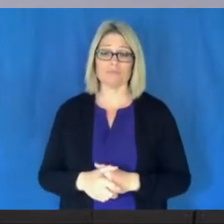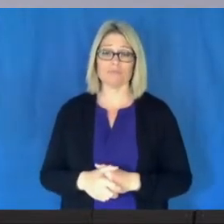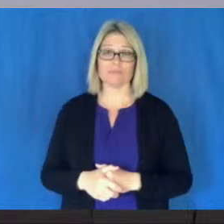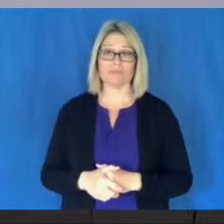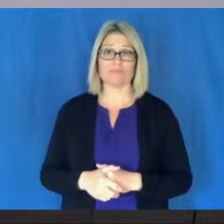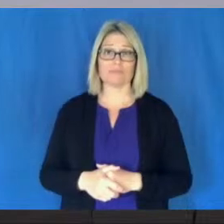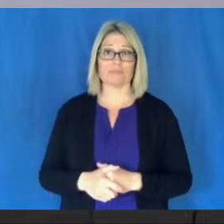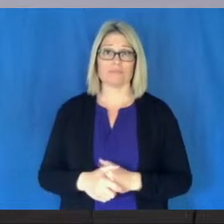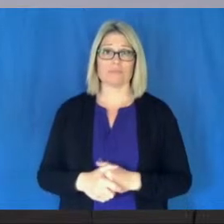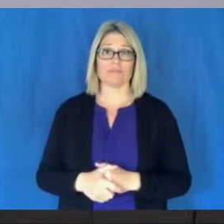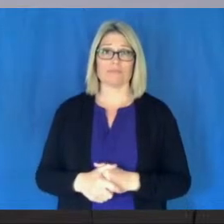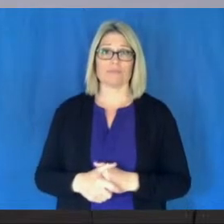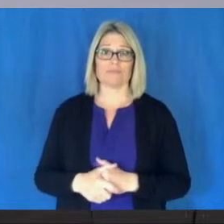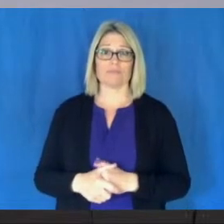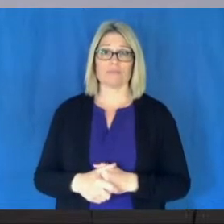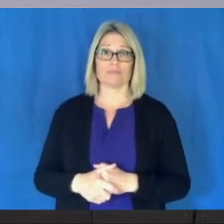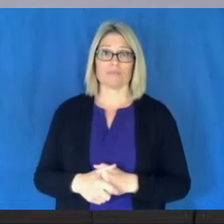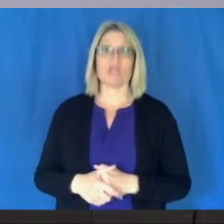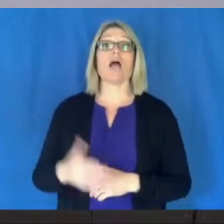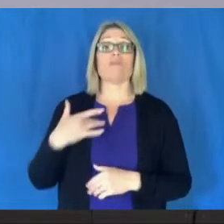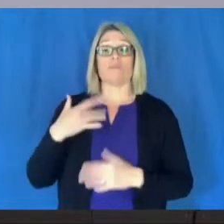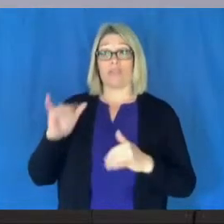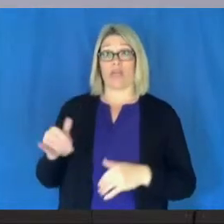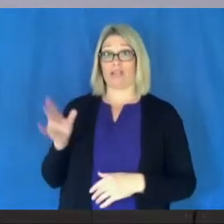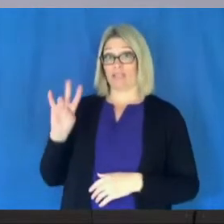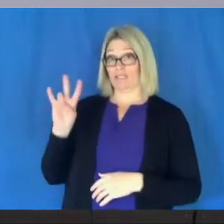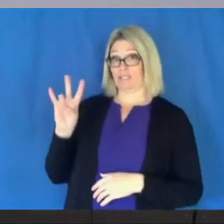part of the active case count.